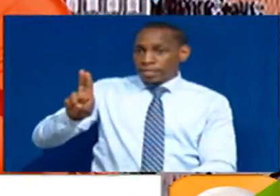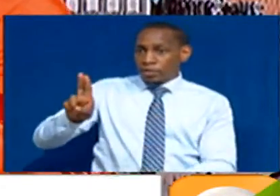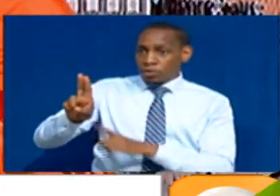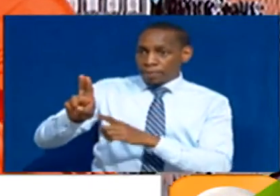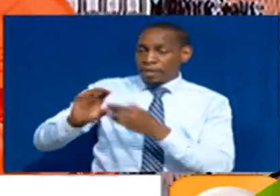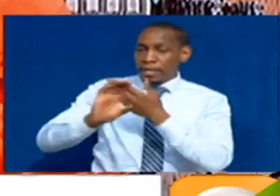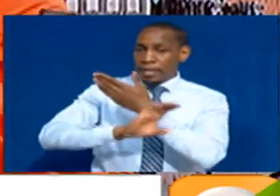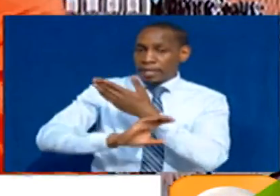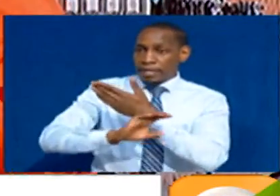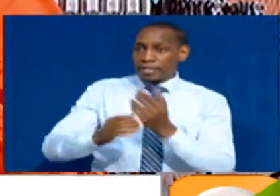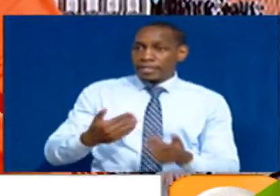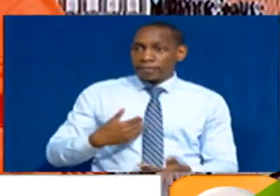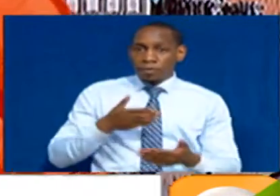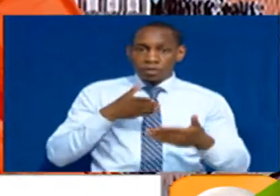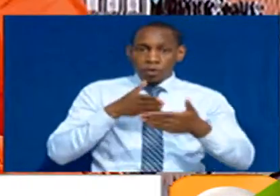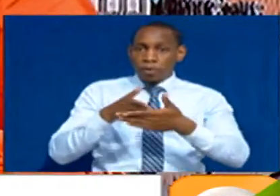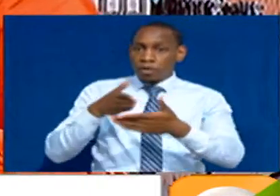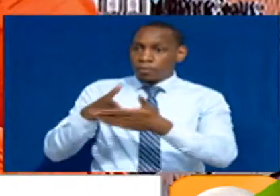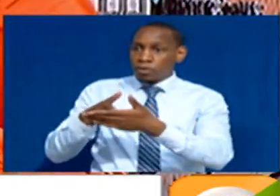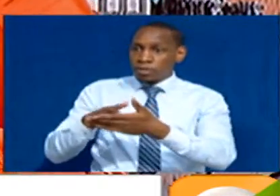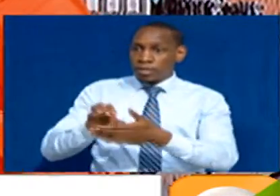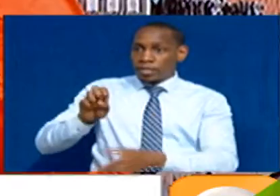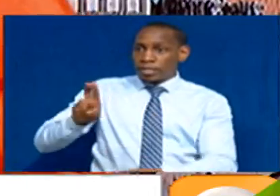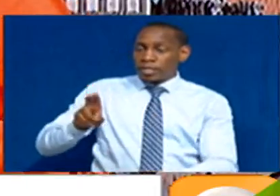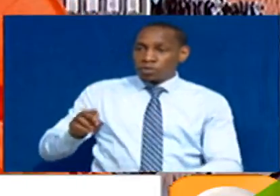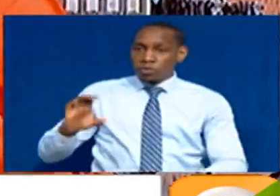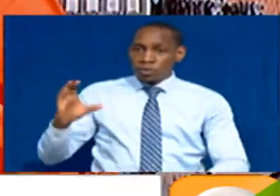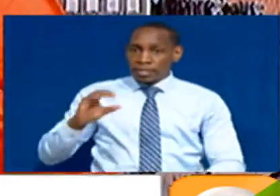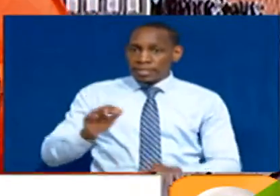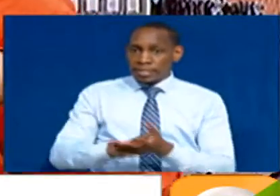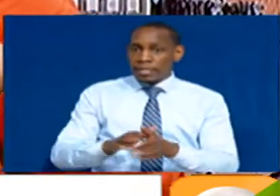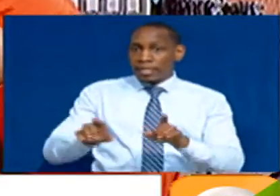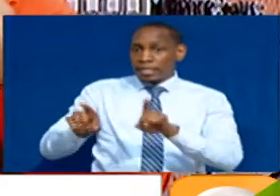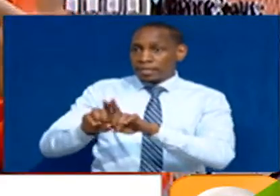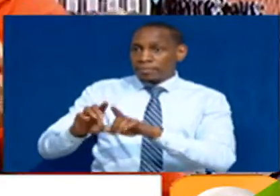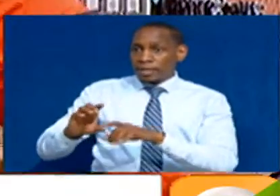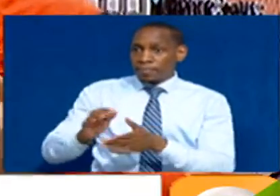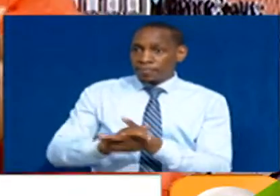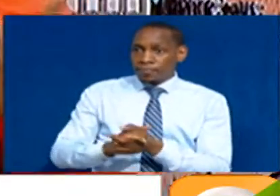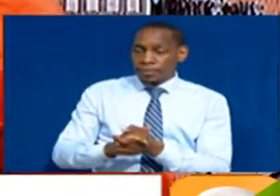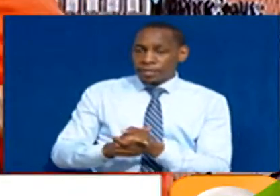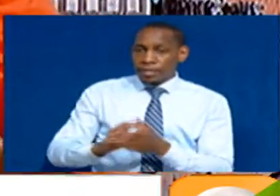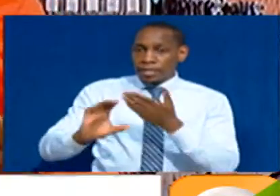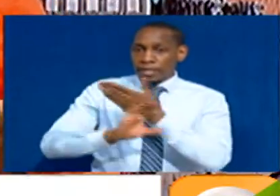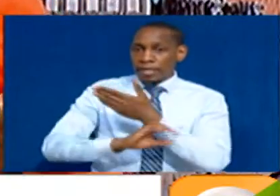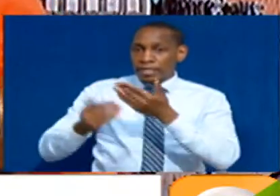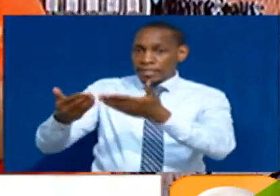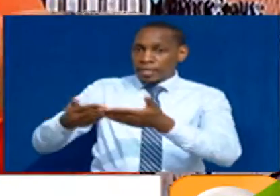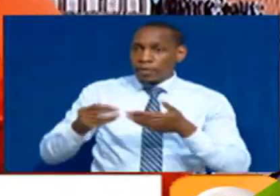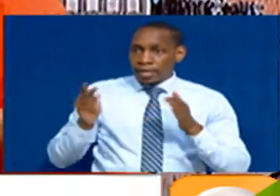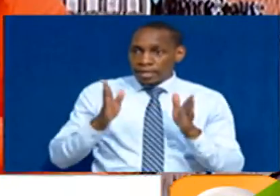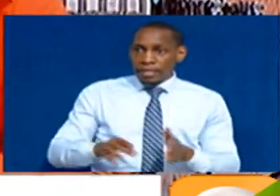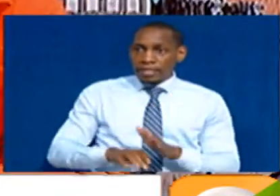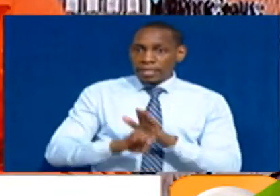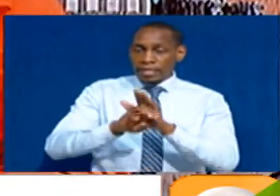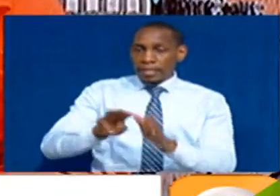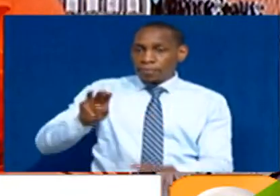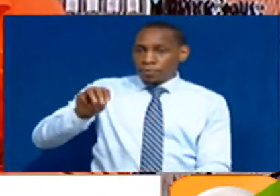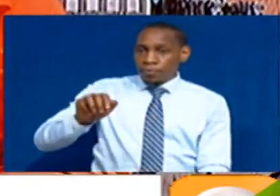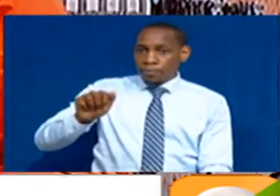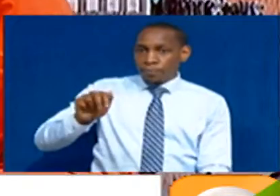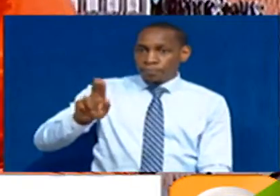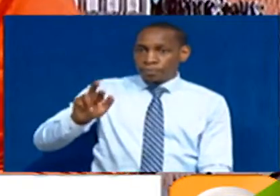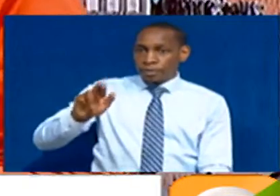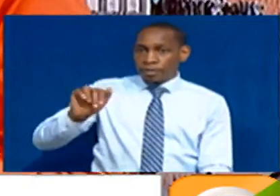there are countries now that have been banned for EU citizens. Those countries are more attractive to Kenyans, like Mauritius is one of